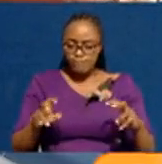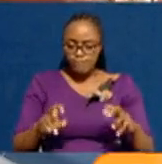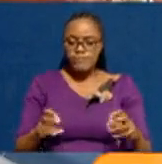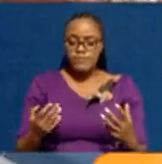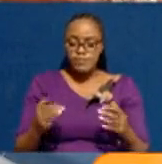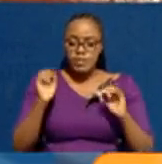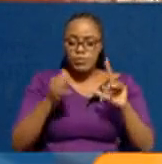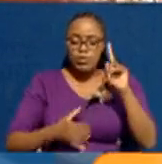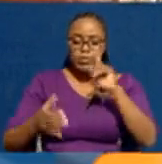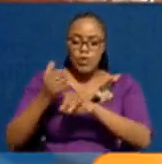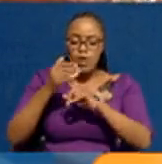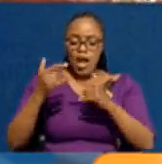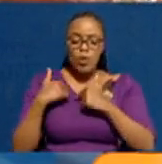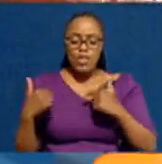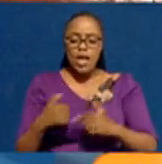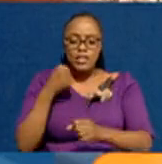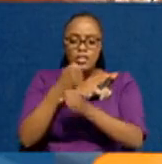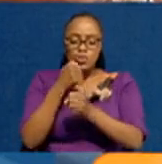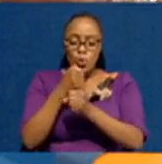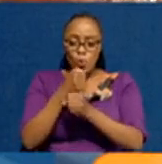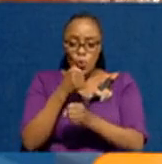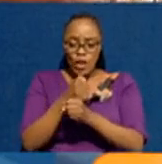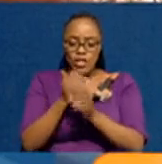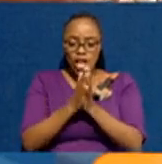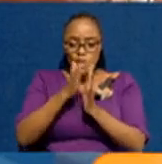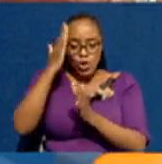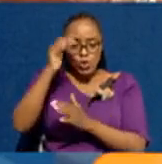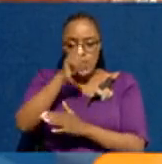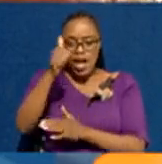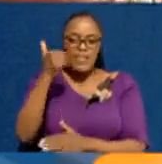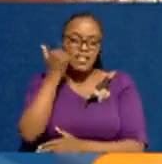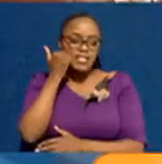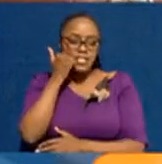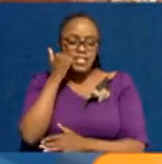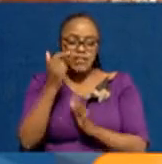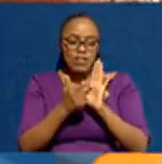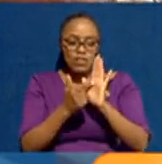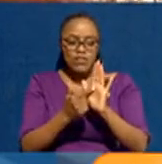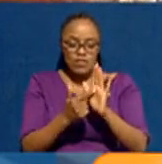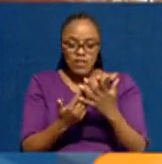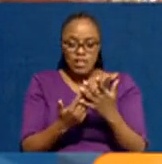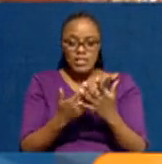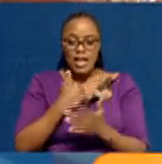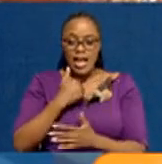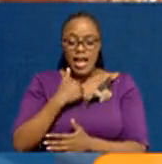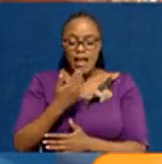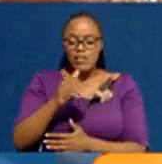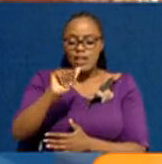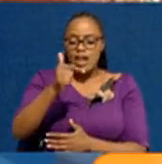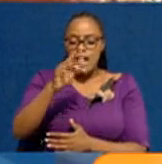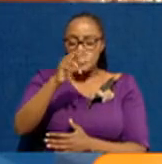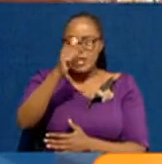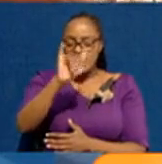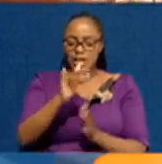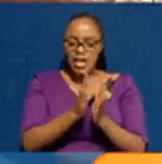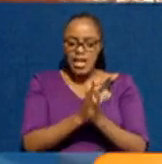also capture how well the heart is working and detect other cardiac diseases such as narrowed or clogged arteries, scar tissue